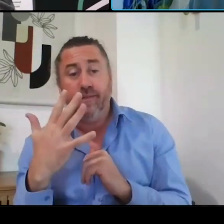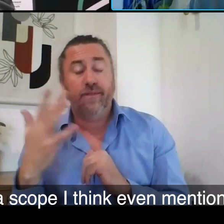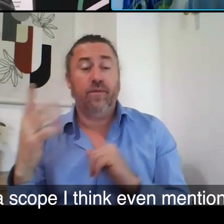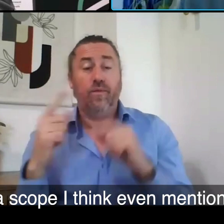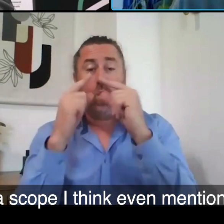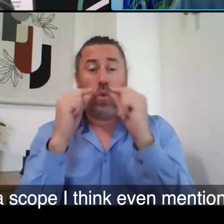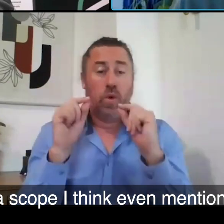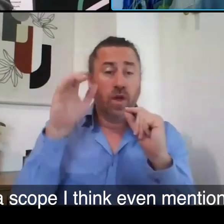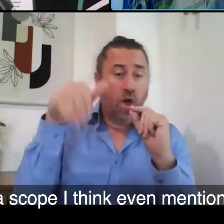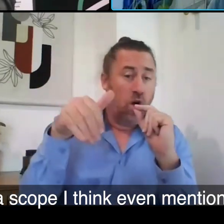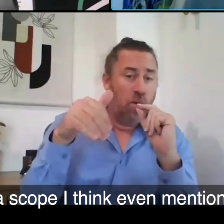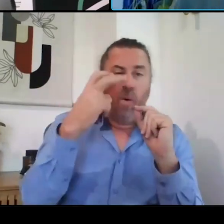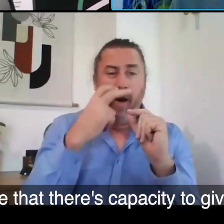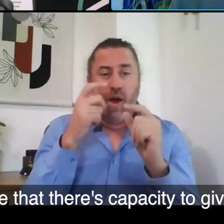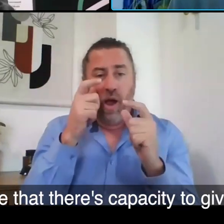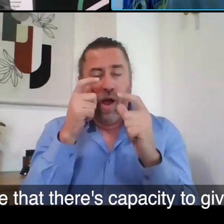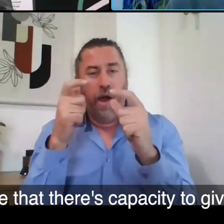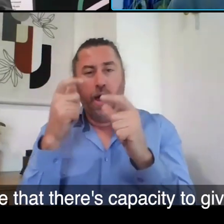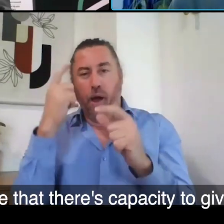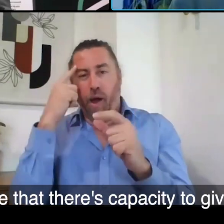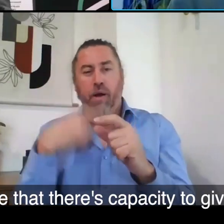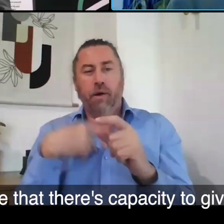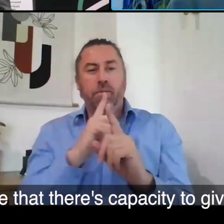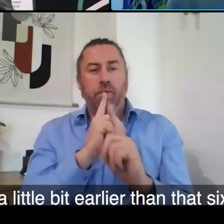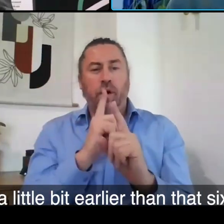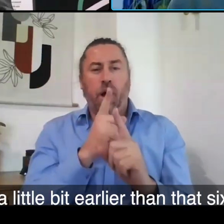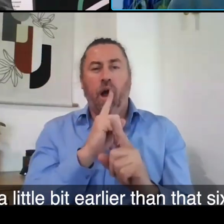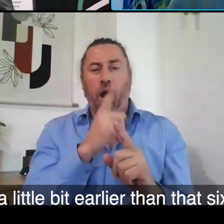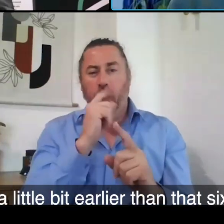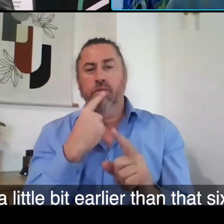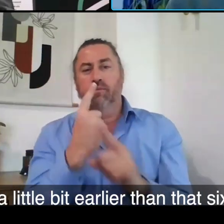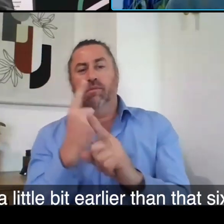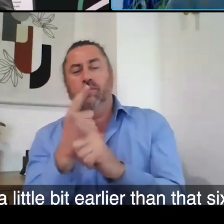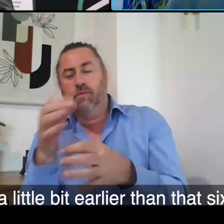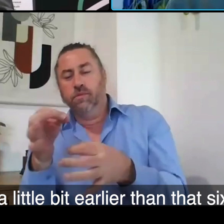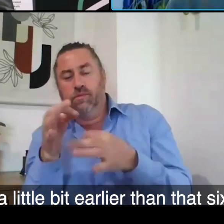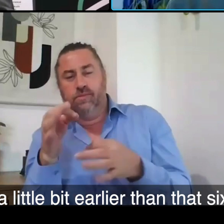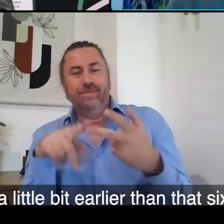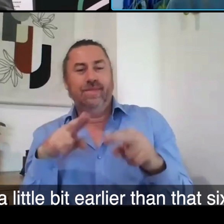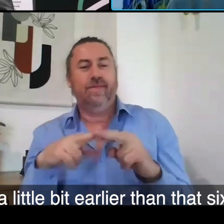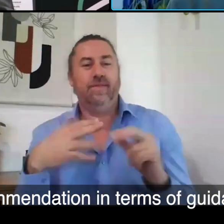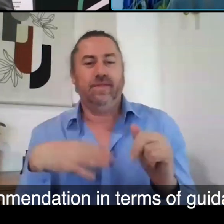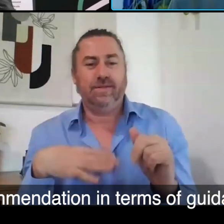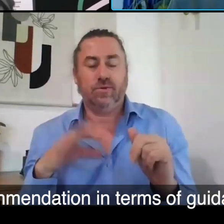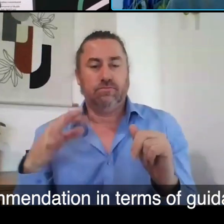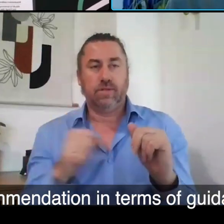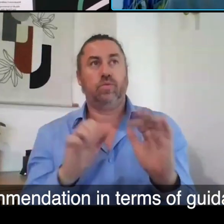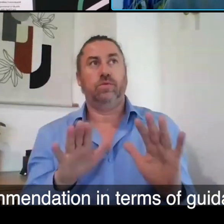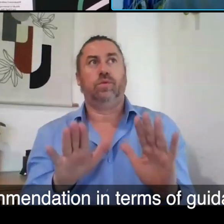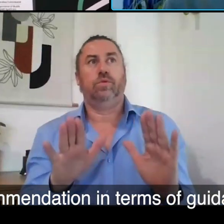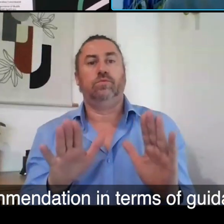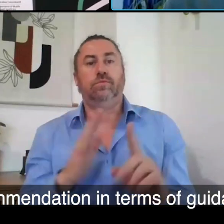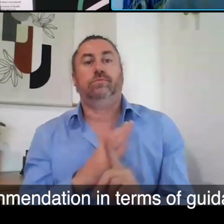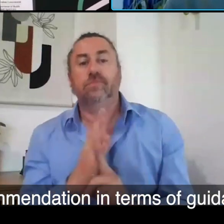facility. There is a scope, I think even mentioned in our advice, that there's capacity to give the vaccines a little bit earlier than that, 6 months. They're a